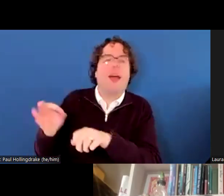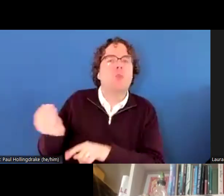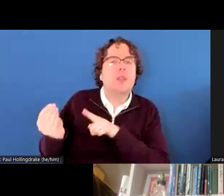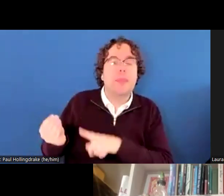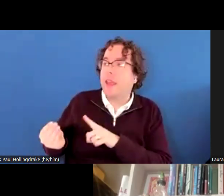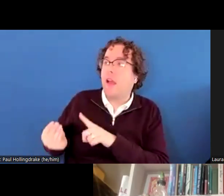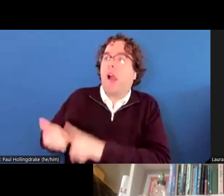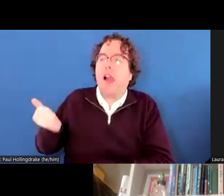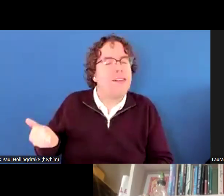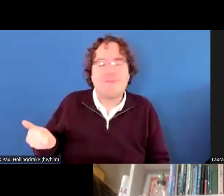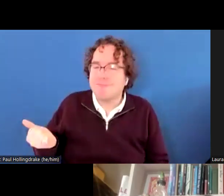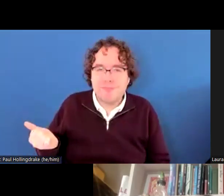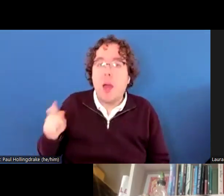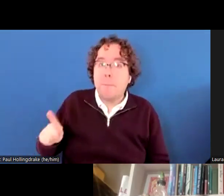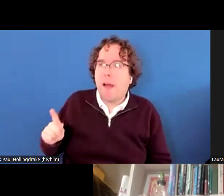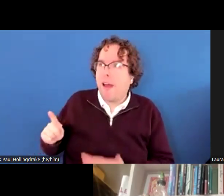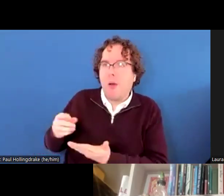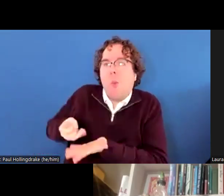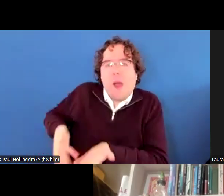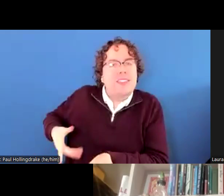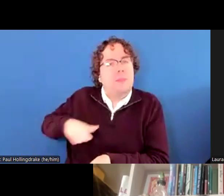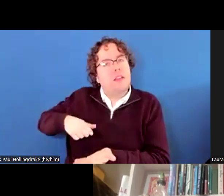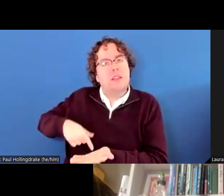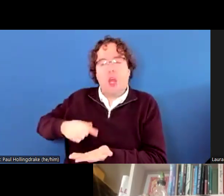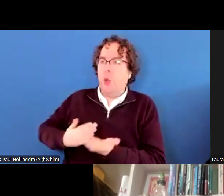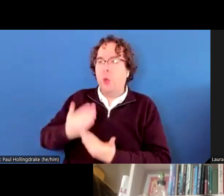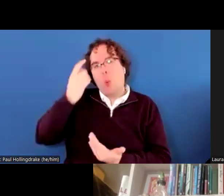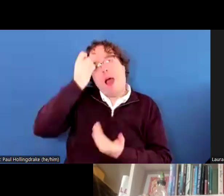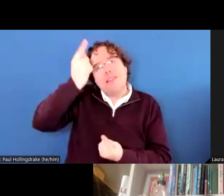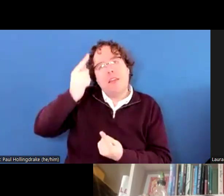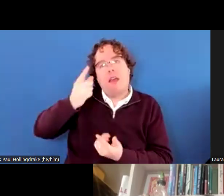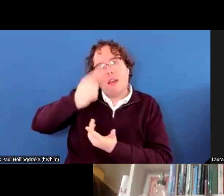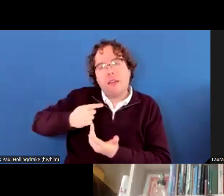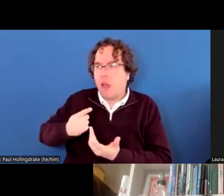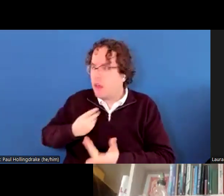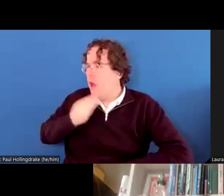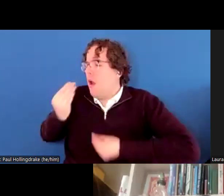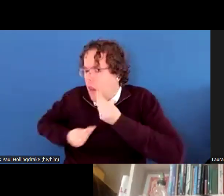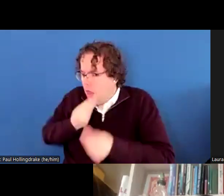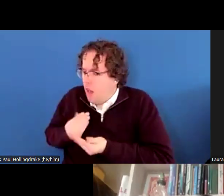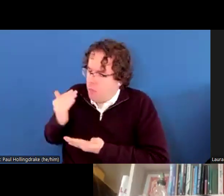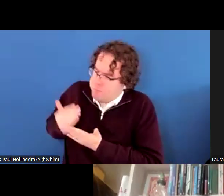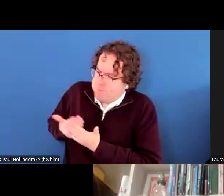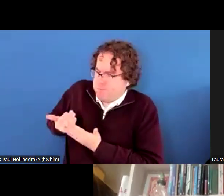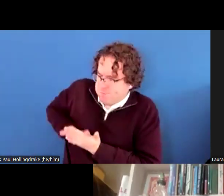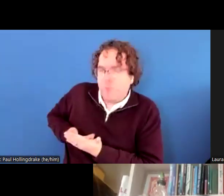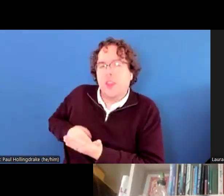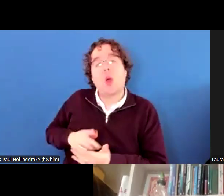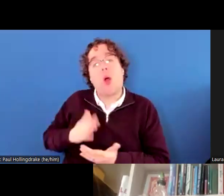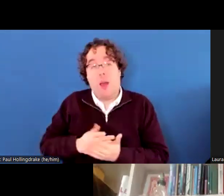idea. So definitely view this process like that, so it feels